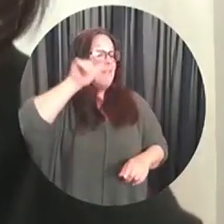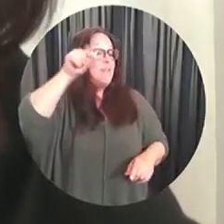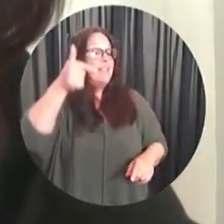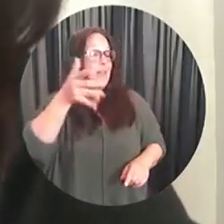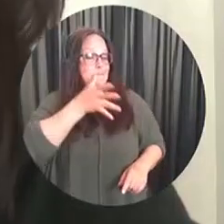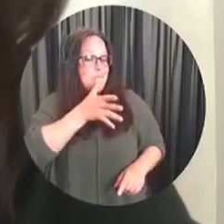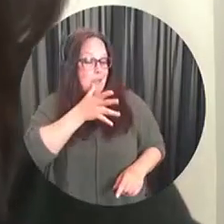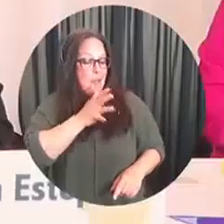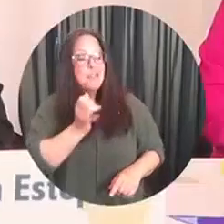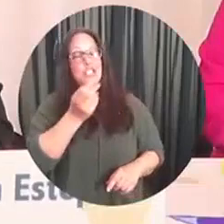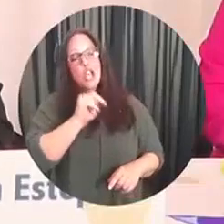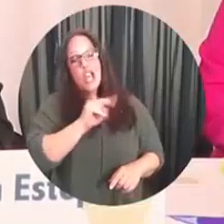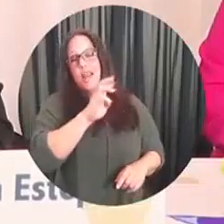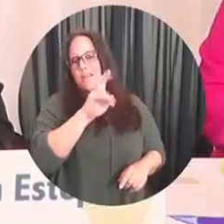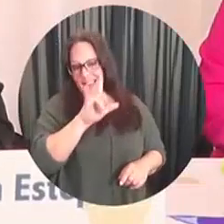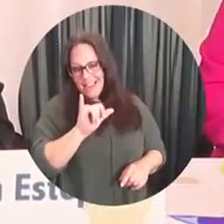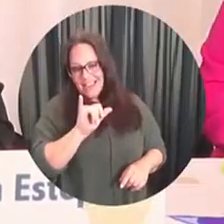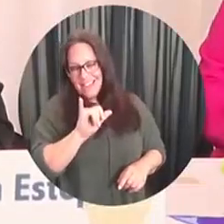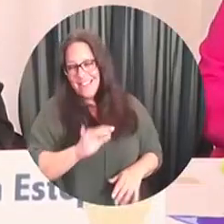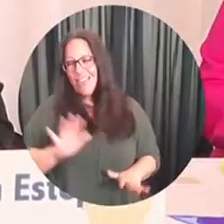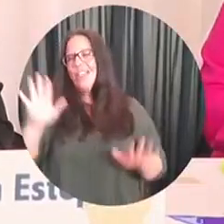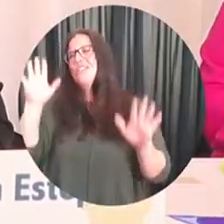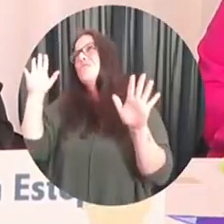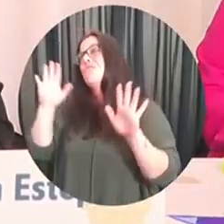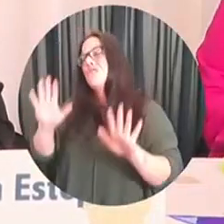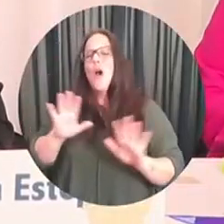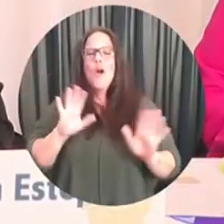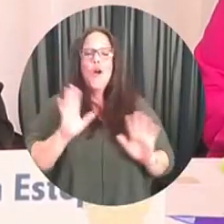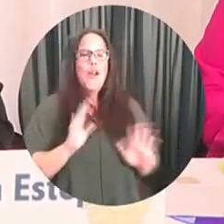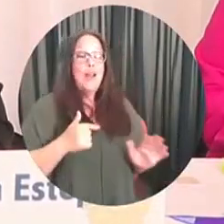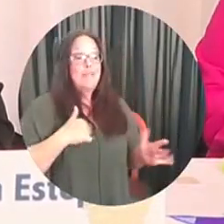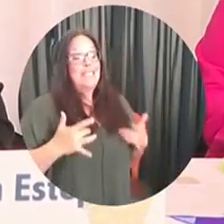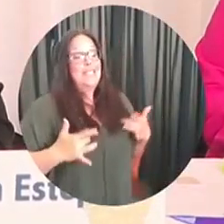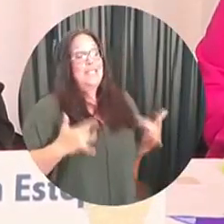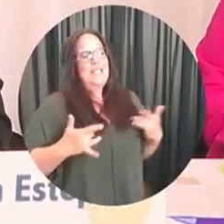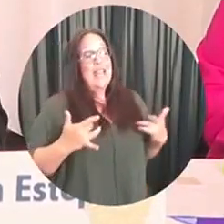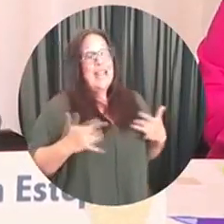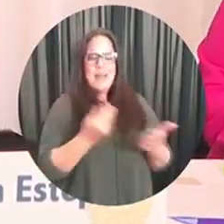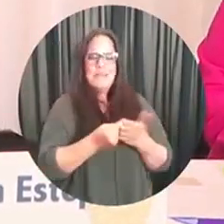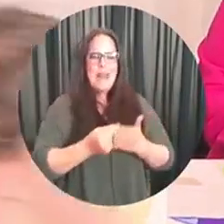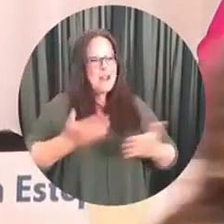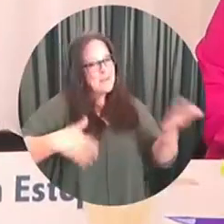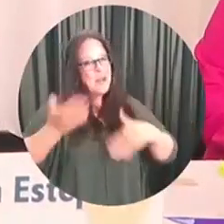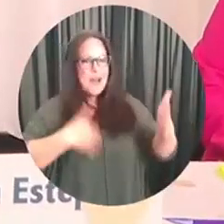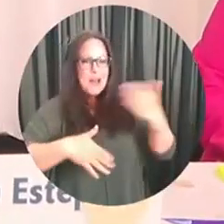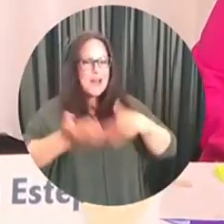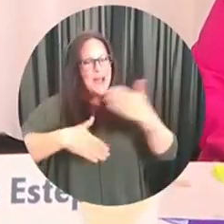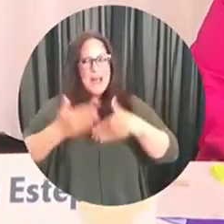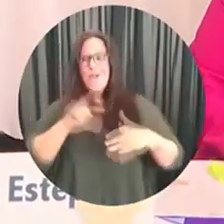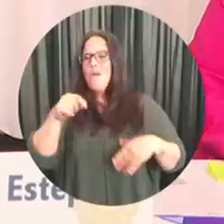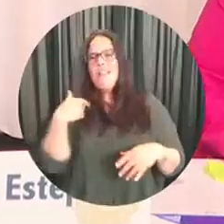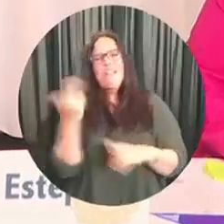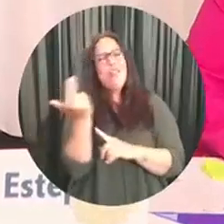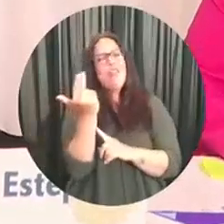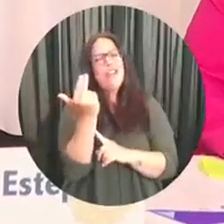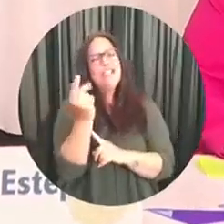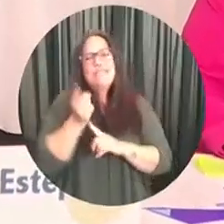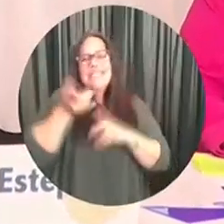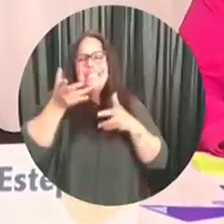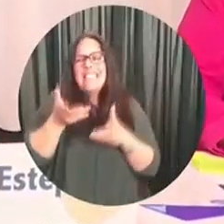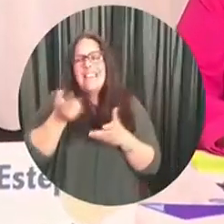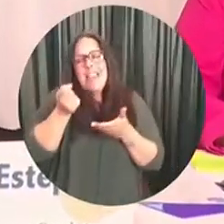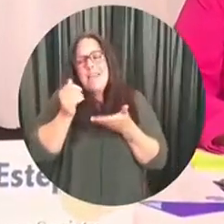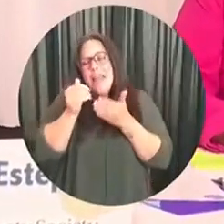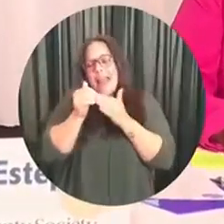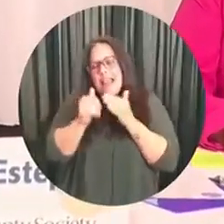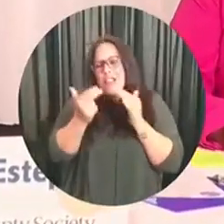Eastep. So, well, that's beautiful. I'm rolling in. I'm very excited. You do have them rolling in. Let's keep it rolling in. We've only got 13 more minutes here, a little less. What is your